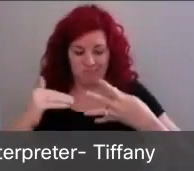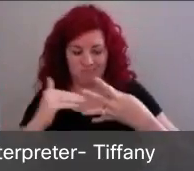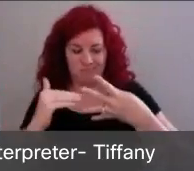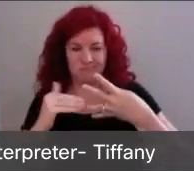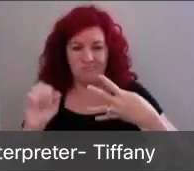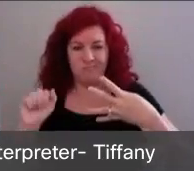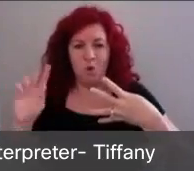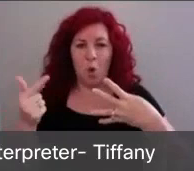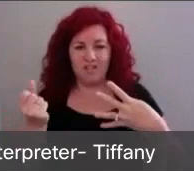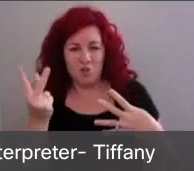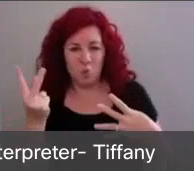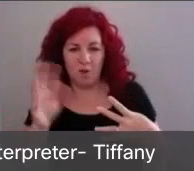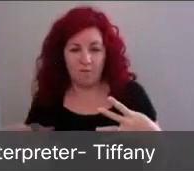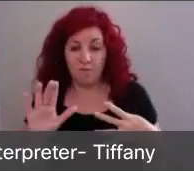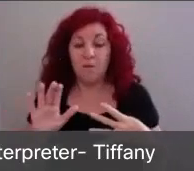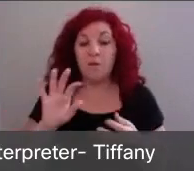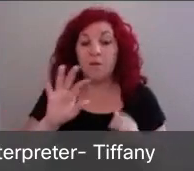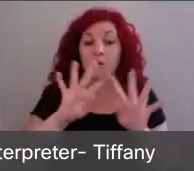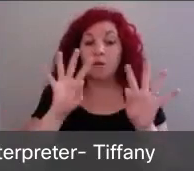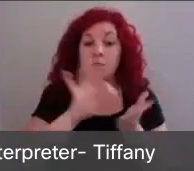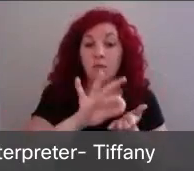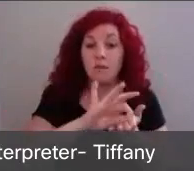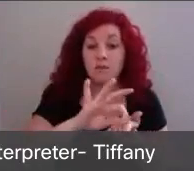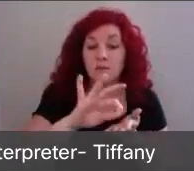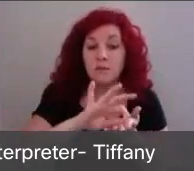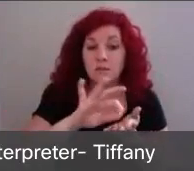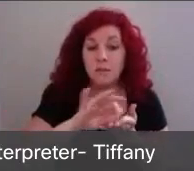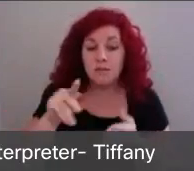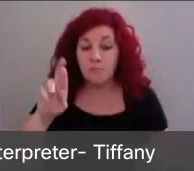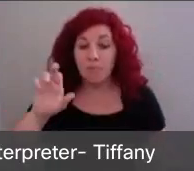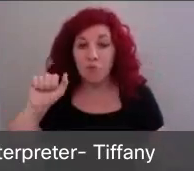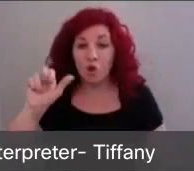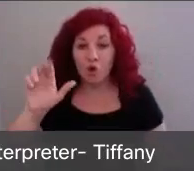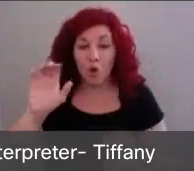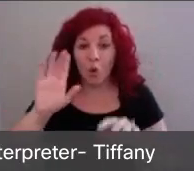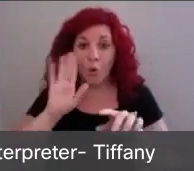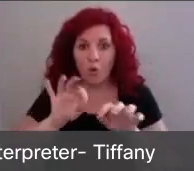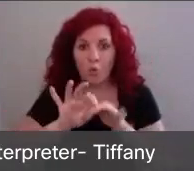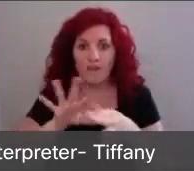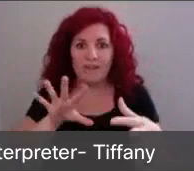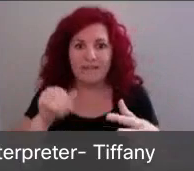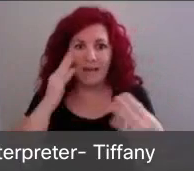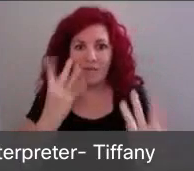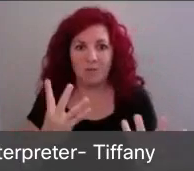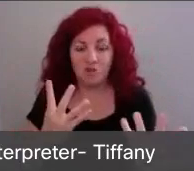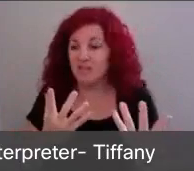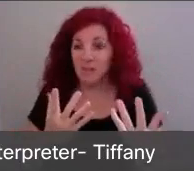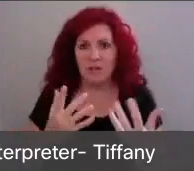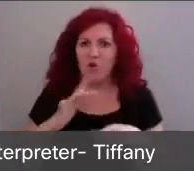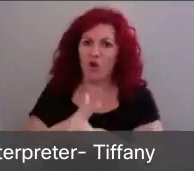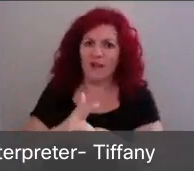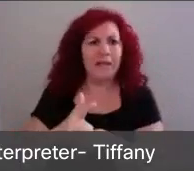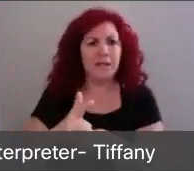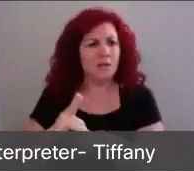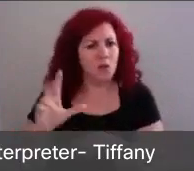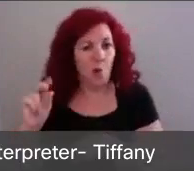August 12th, the Census Bureau will release the census data. That's later than usual. Typically, the census data from last year would already be released,